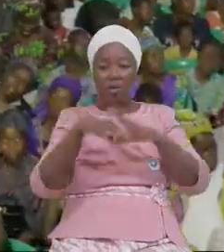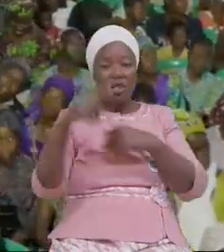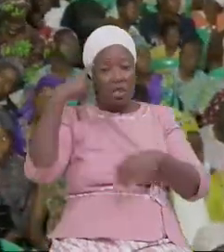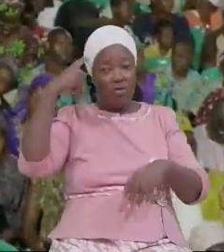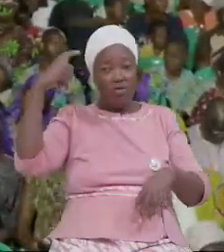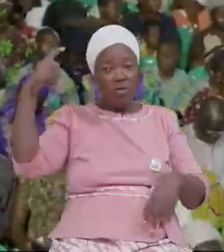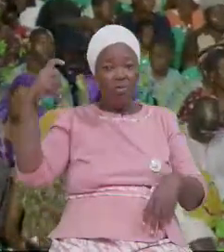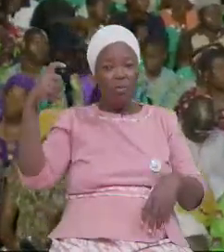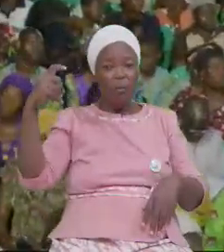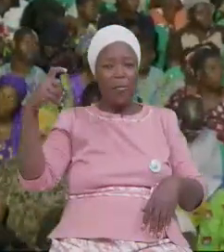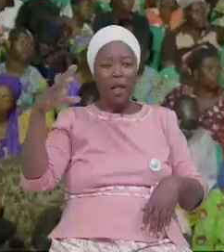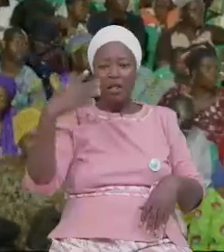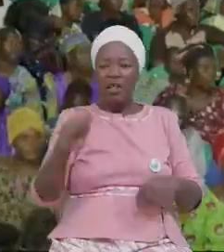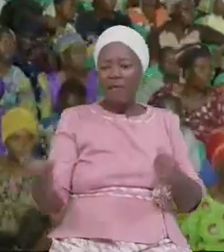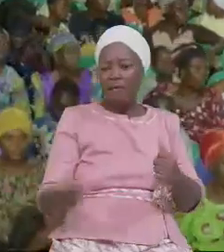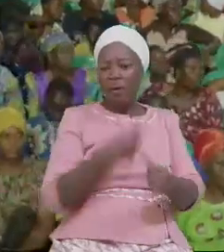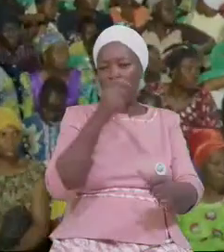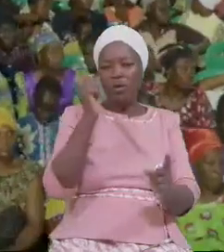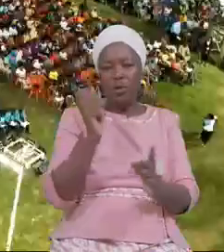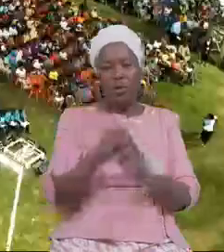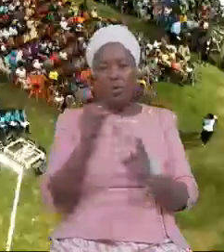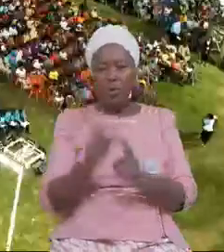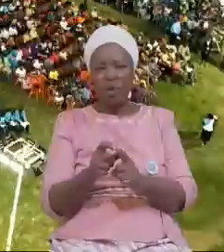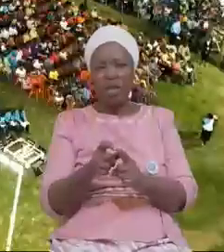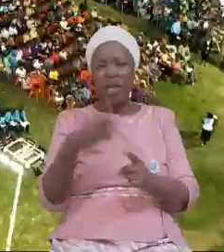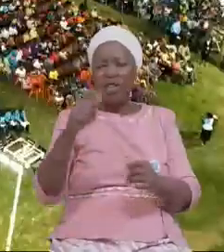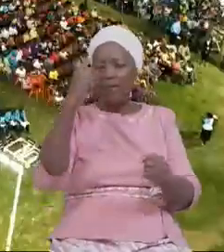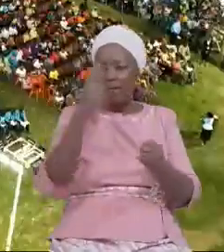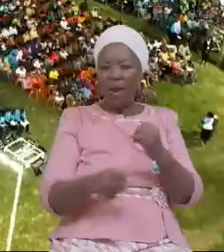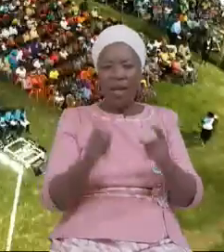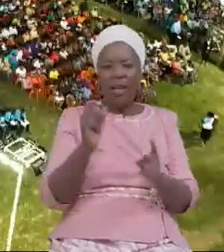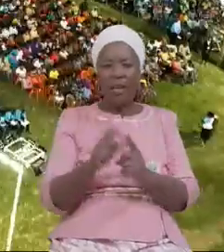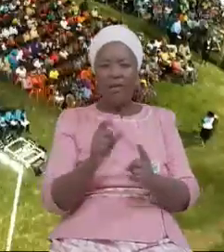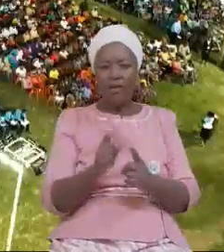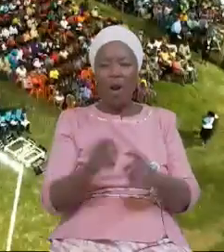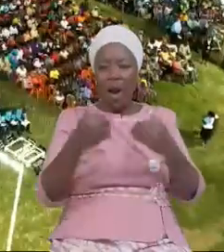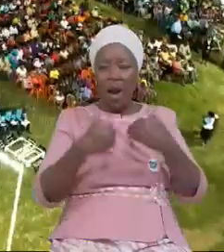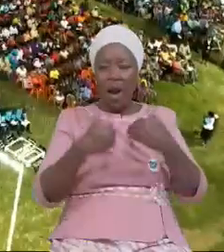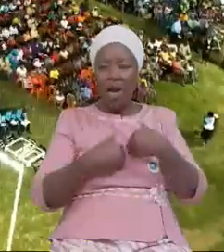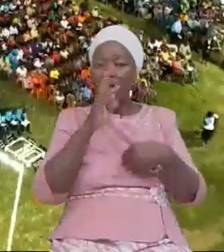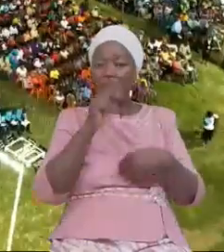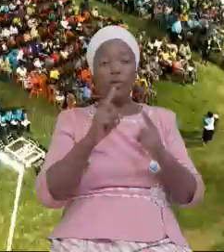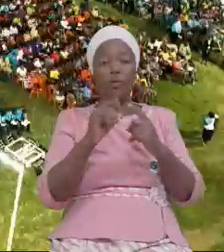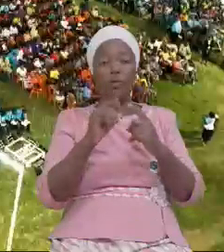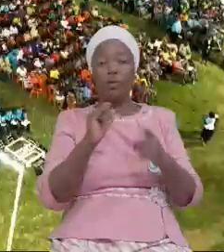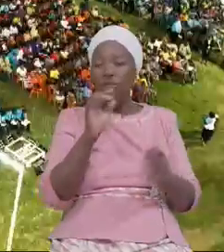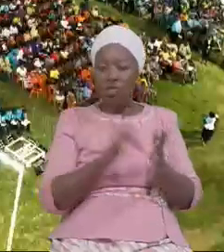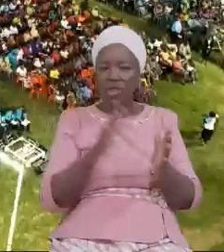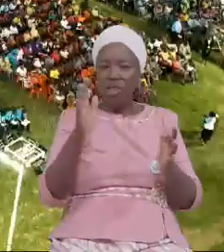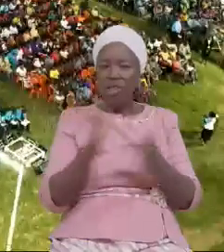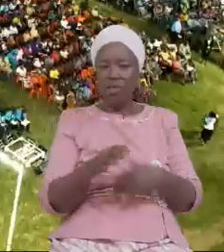The foremost word, the final word, had been spoken. Jesus